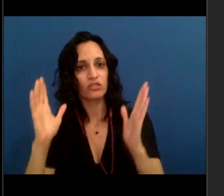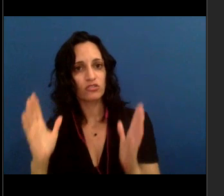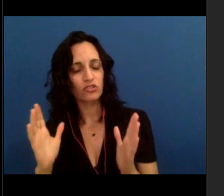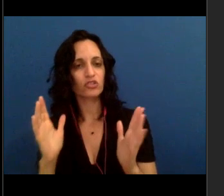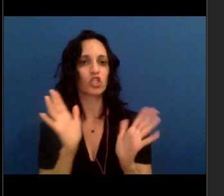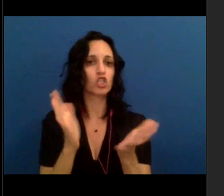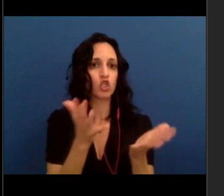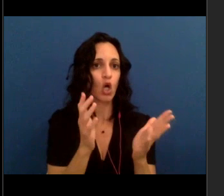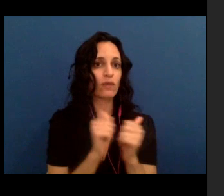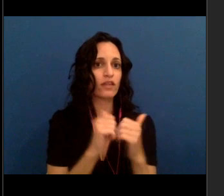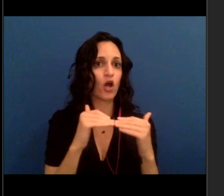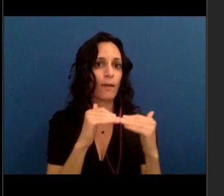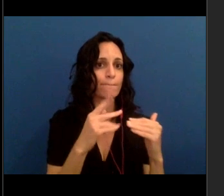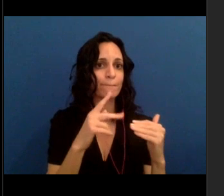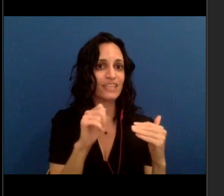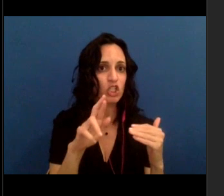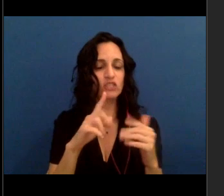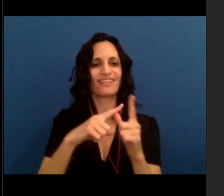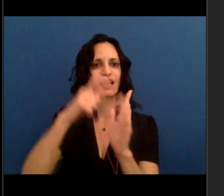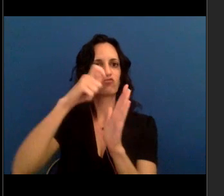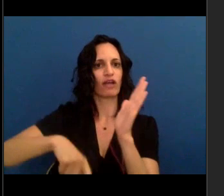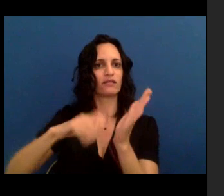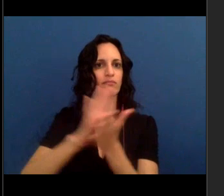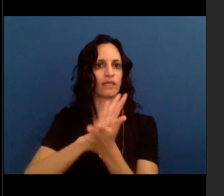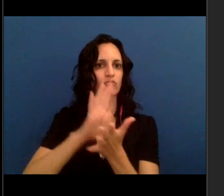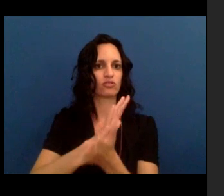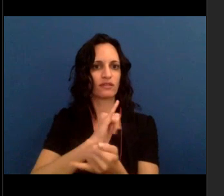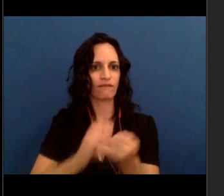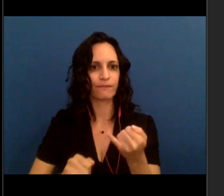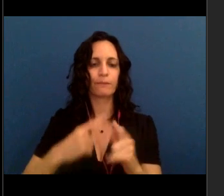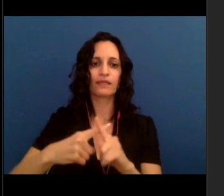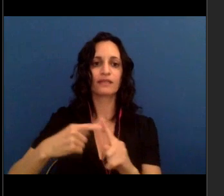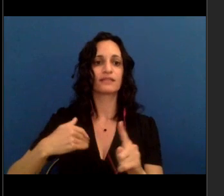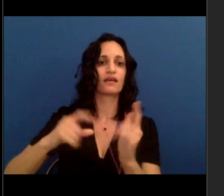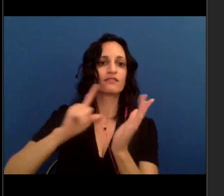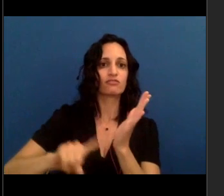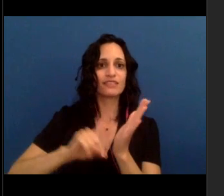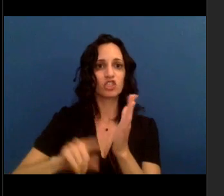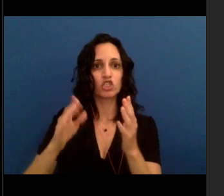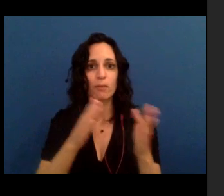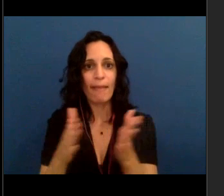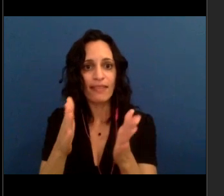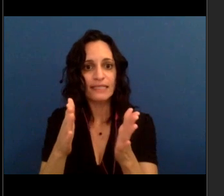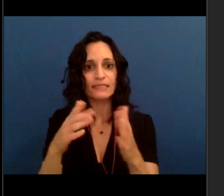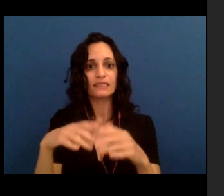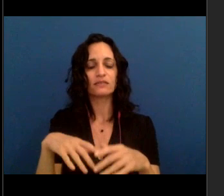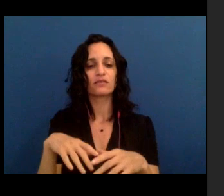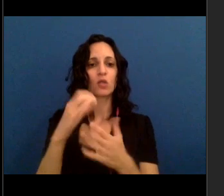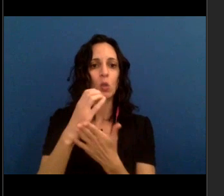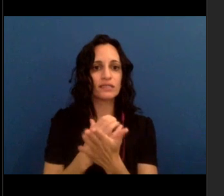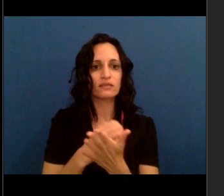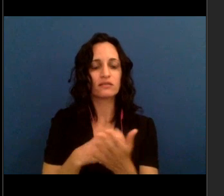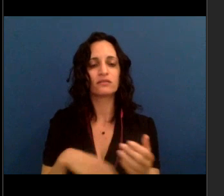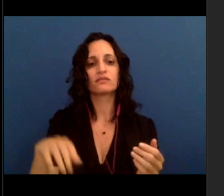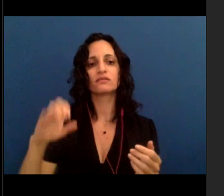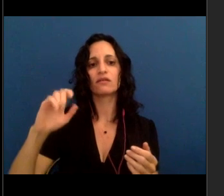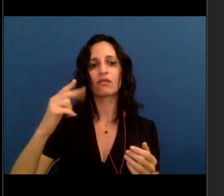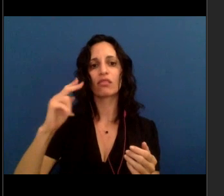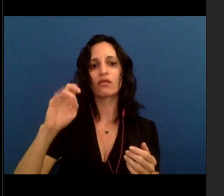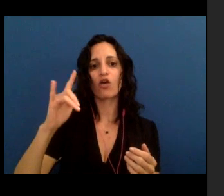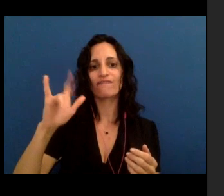end. We also have research methods courses, things like ethnography, experimental phonetics,